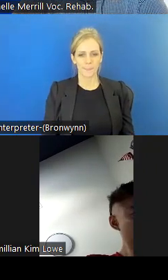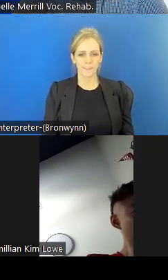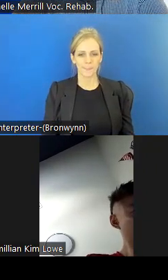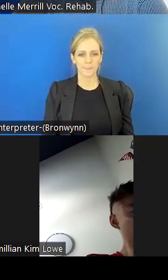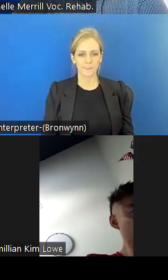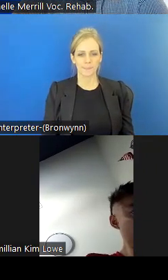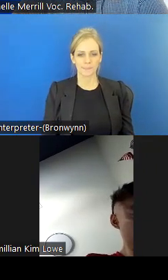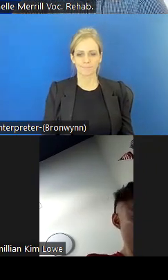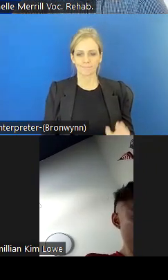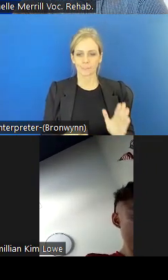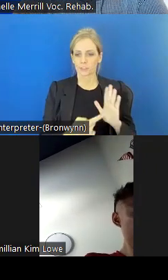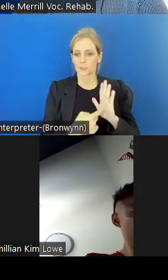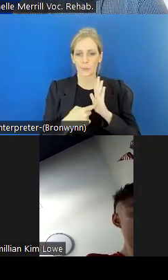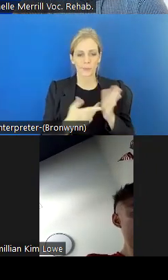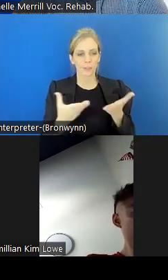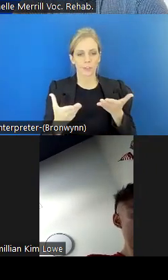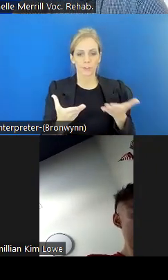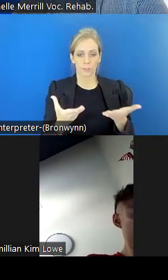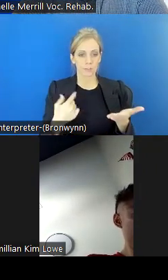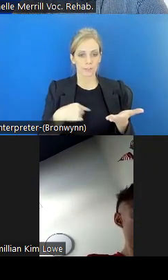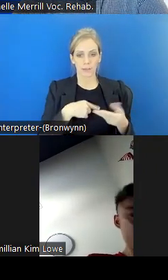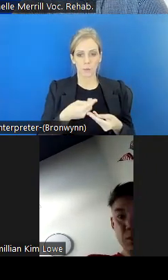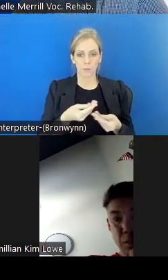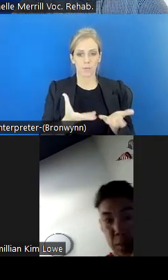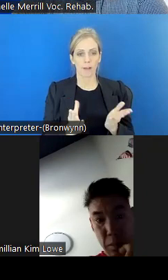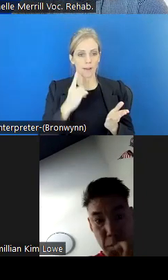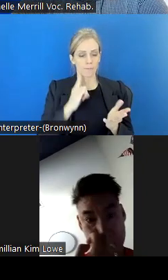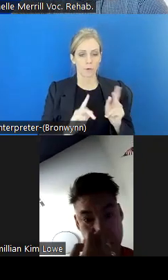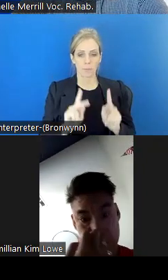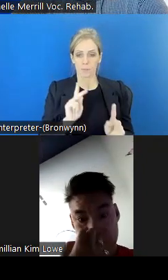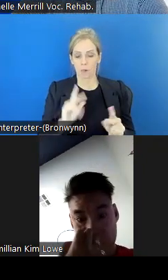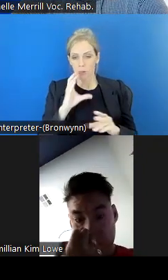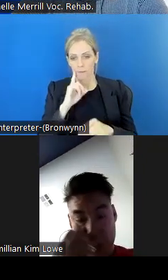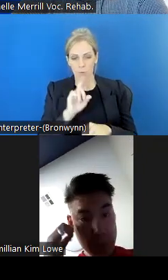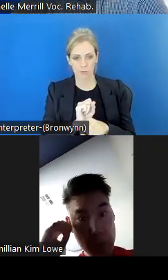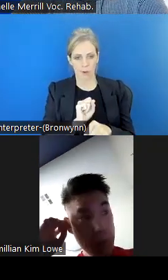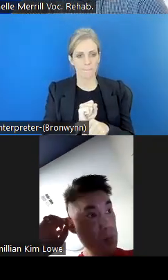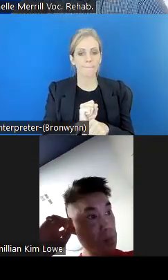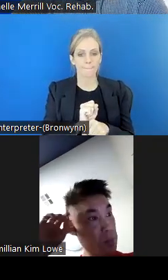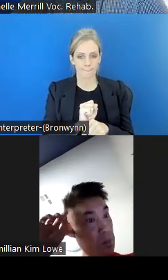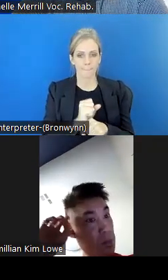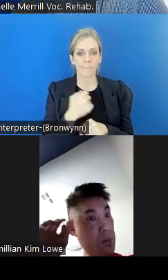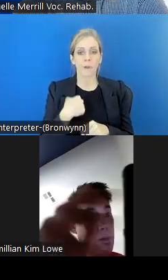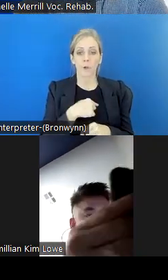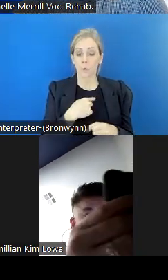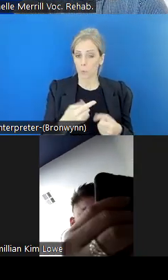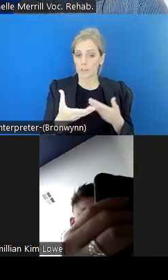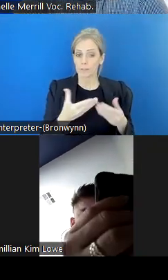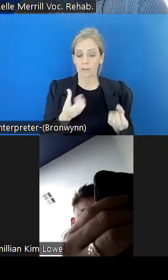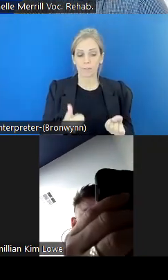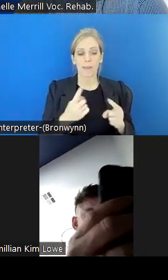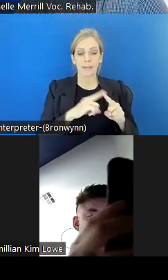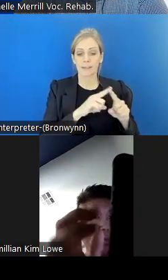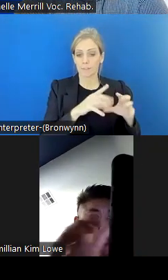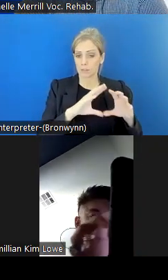is just talking about services that we provide to job seekers. We see ourselves as having many populations that we serve, and job seekers